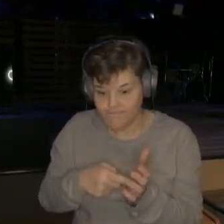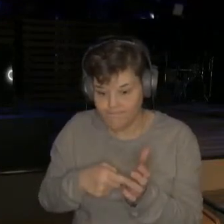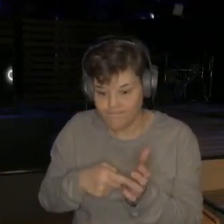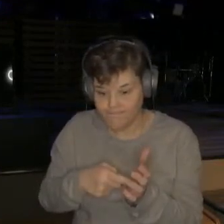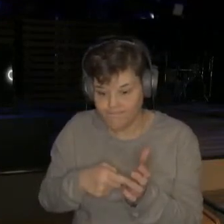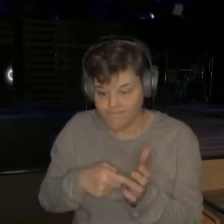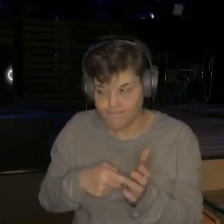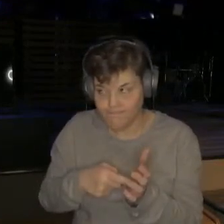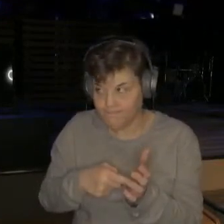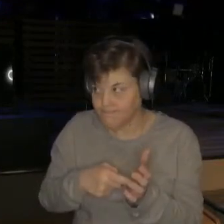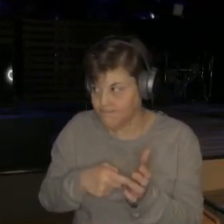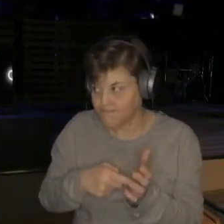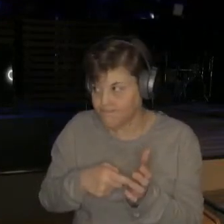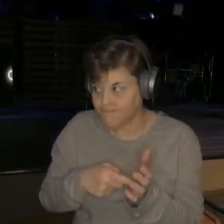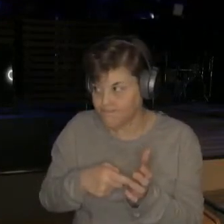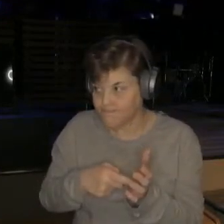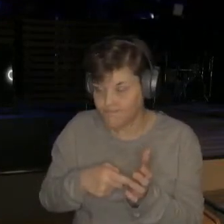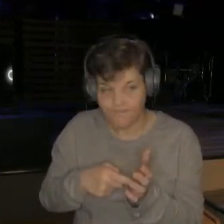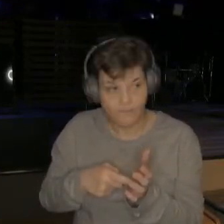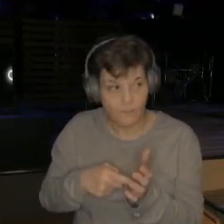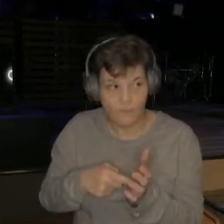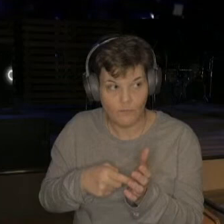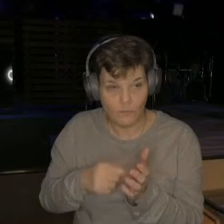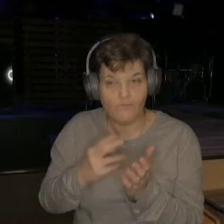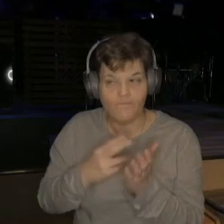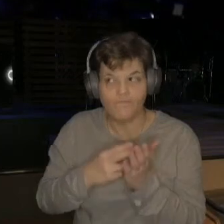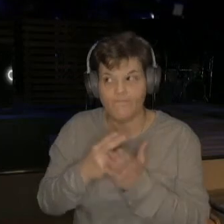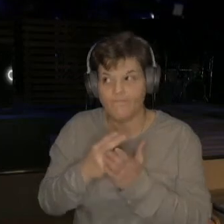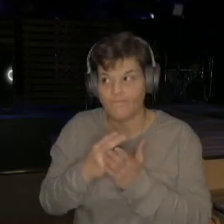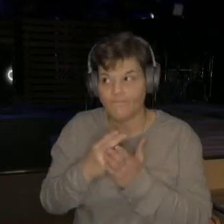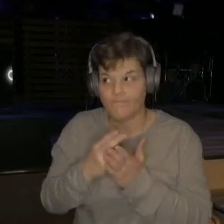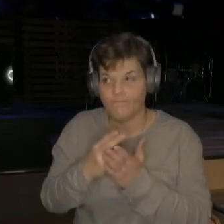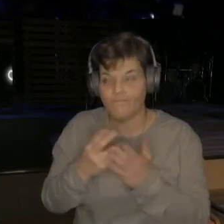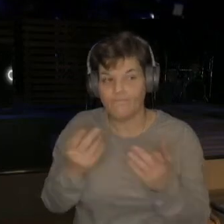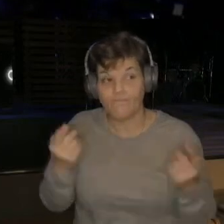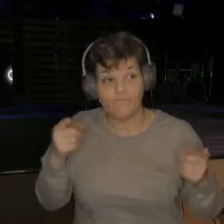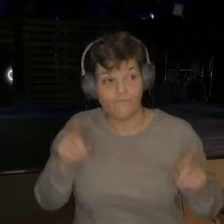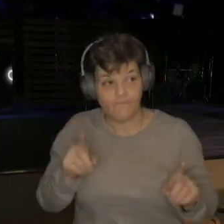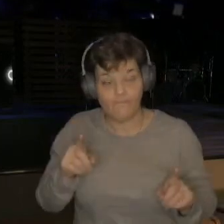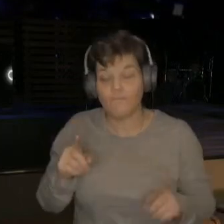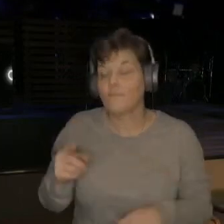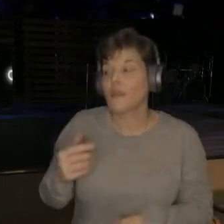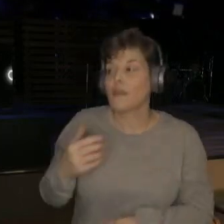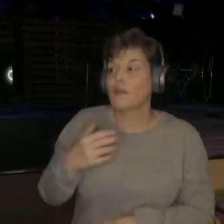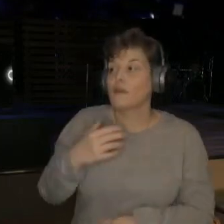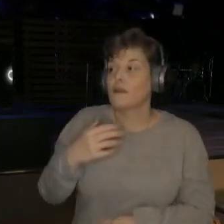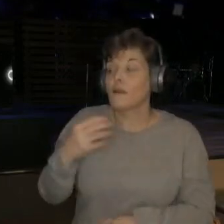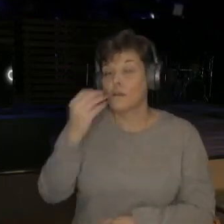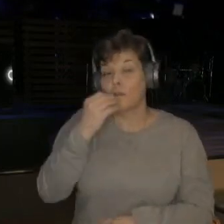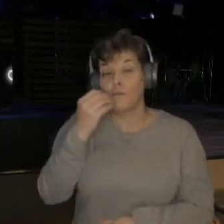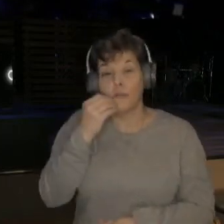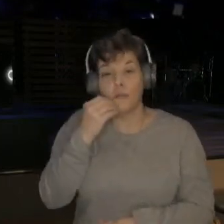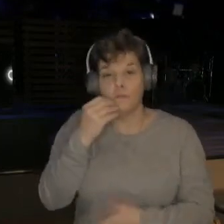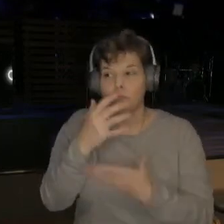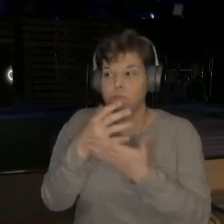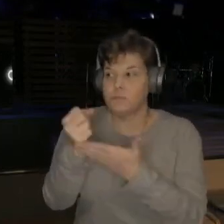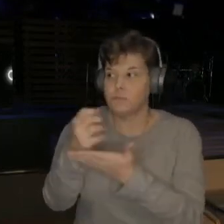world. A great famine was affecting the land in which he was staying.